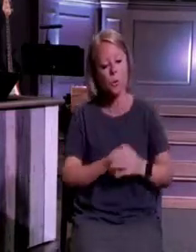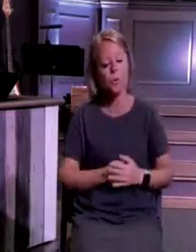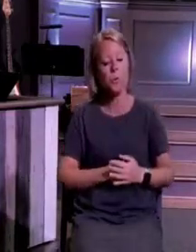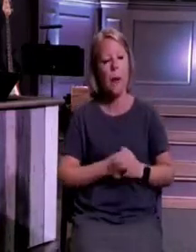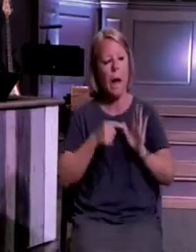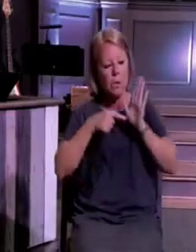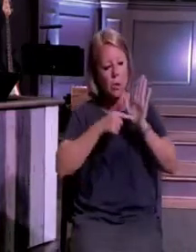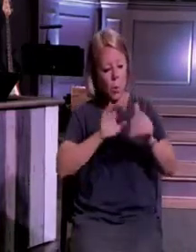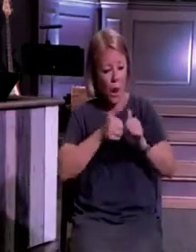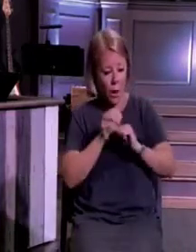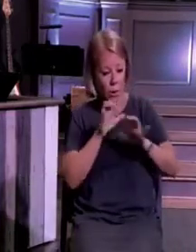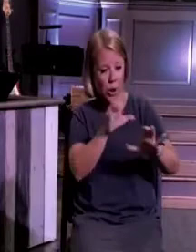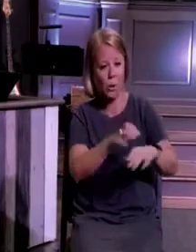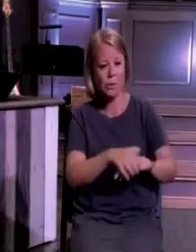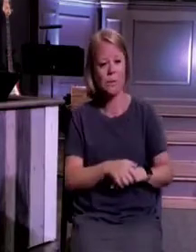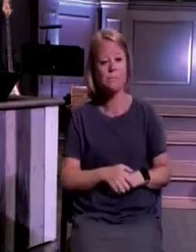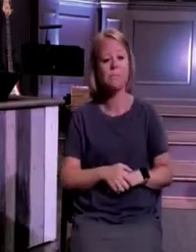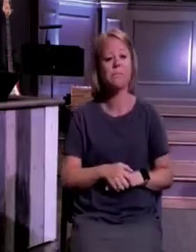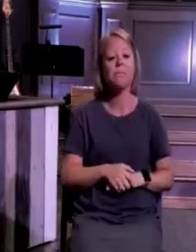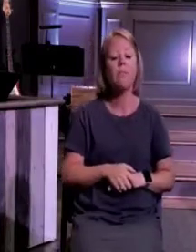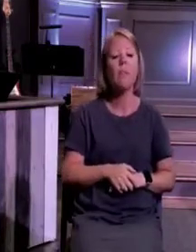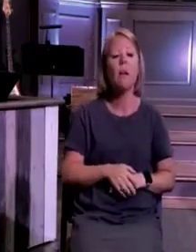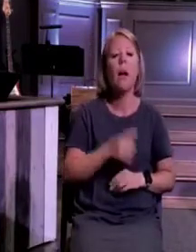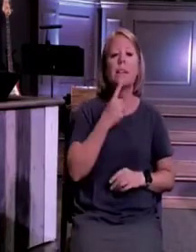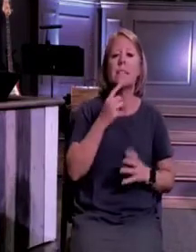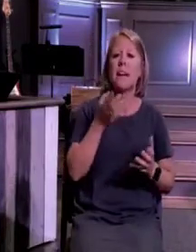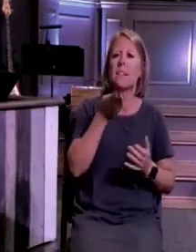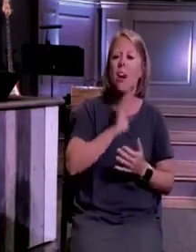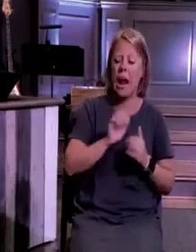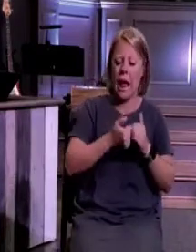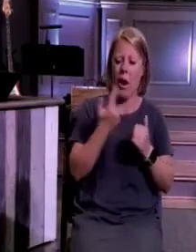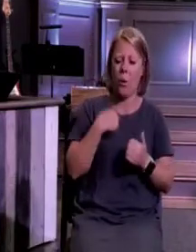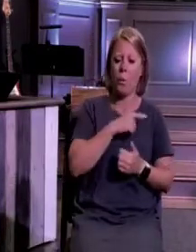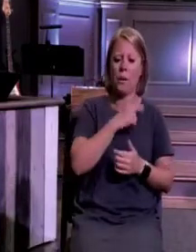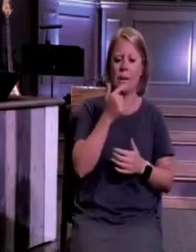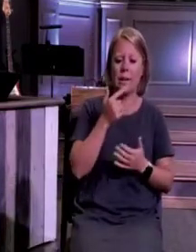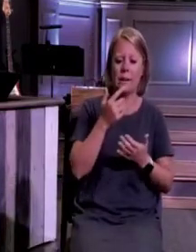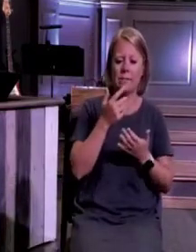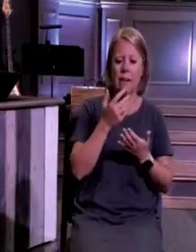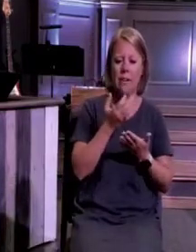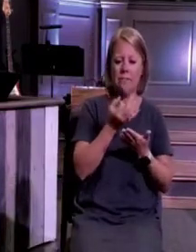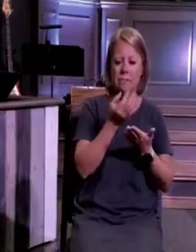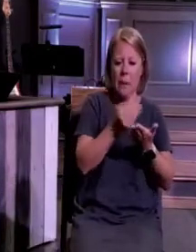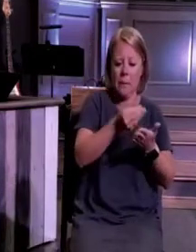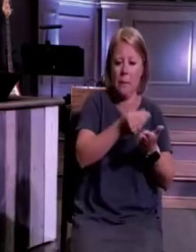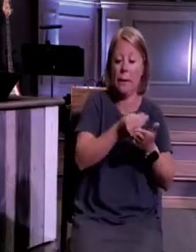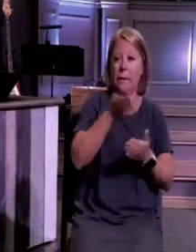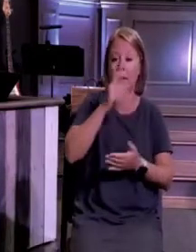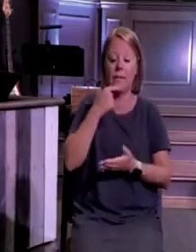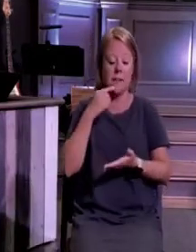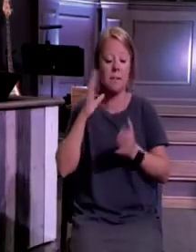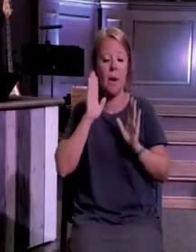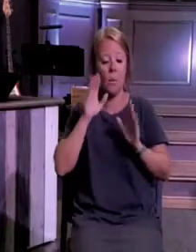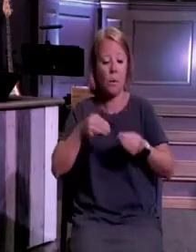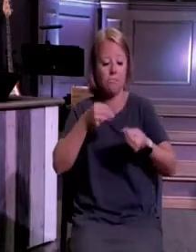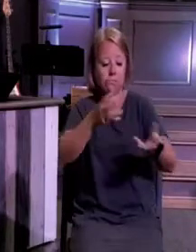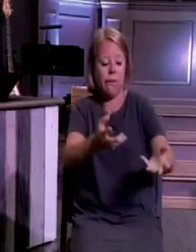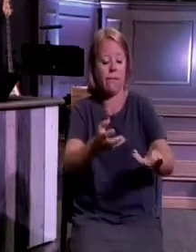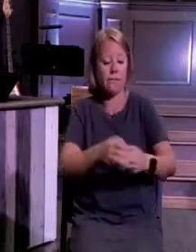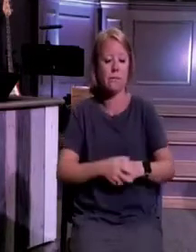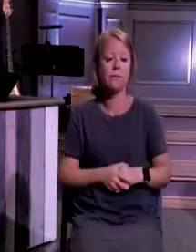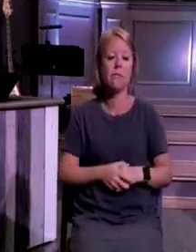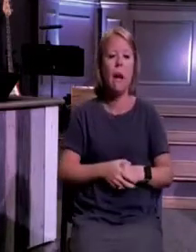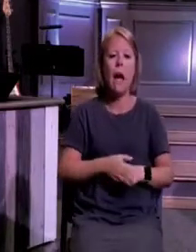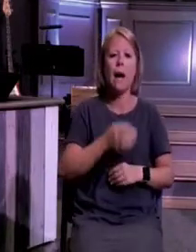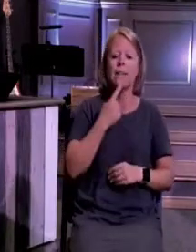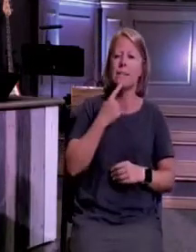I'll show you how to do it. I said, God, how are we going to finance it? He said to me, I will provide. I said,